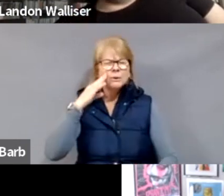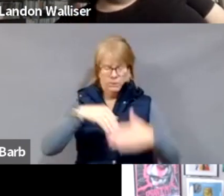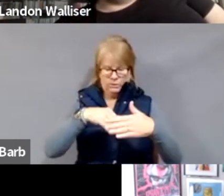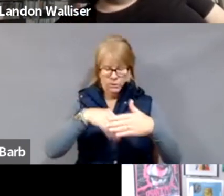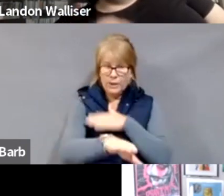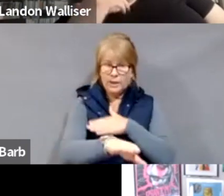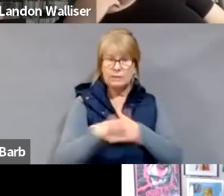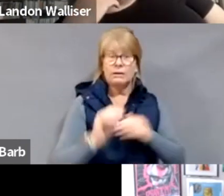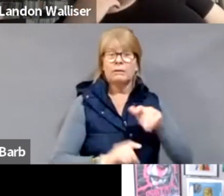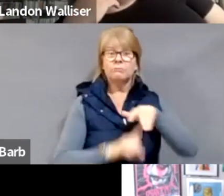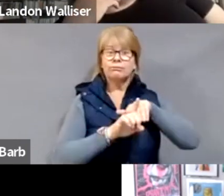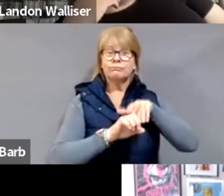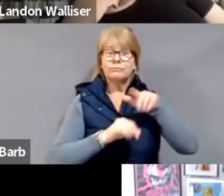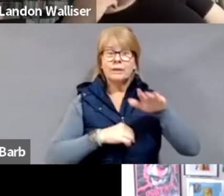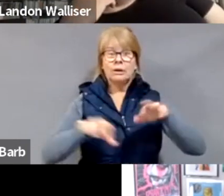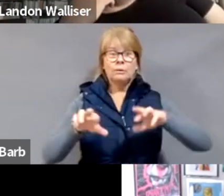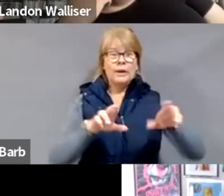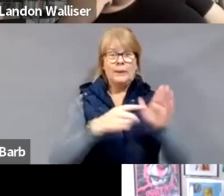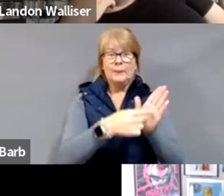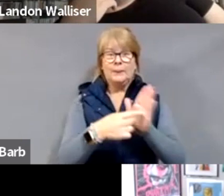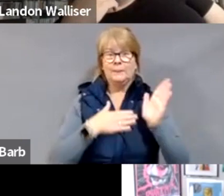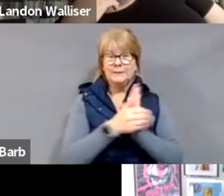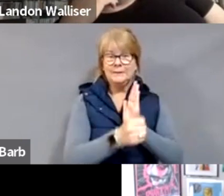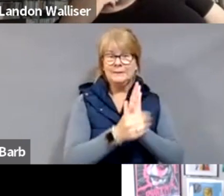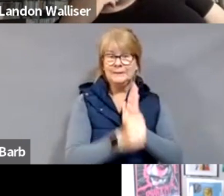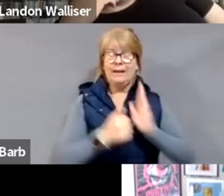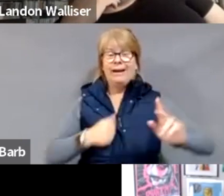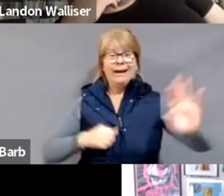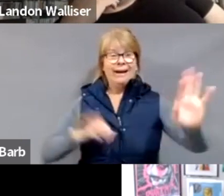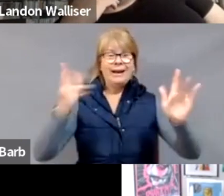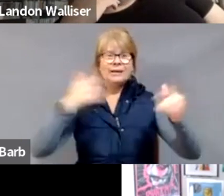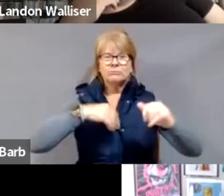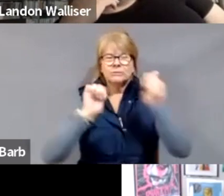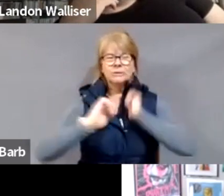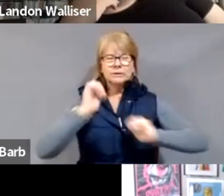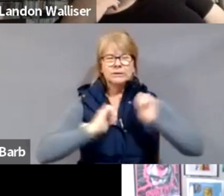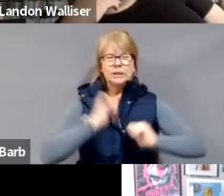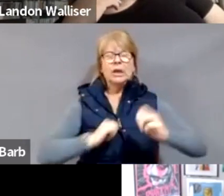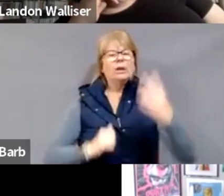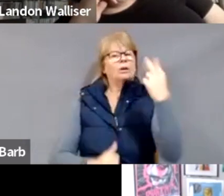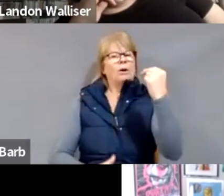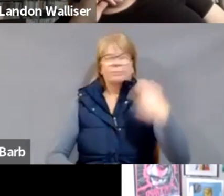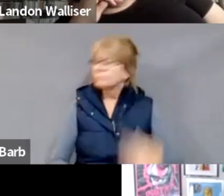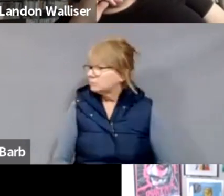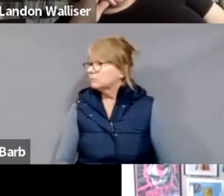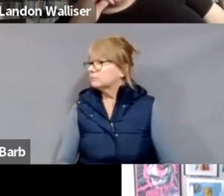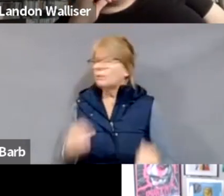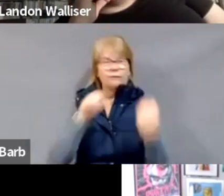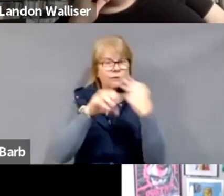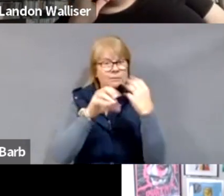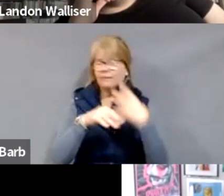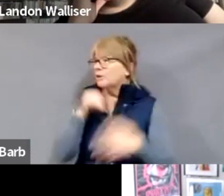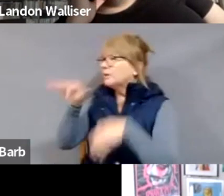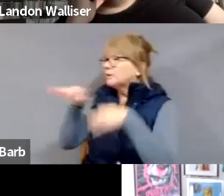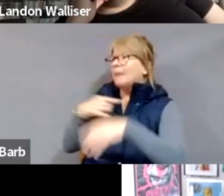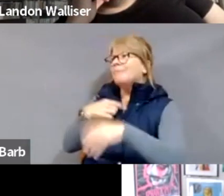isn't time to give particular feedback to say, okay, well, the reason I'm not going to hire you today is, and it's